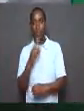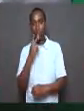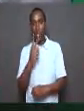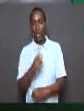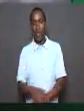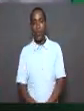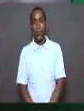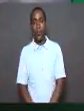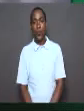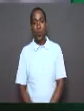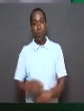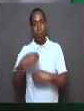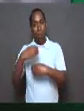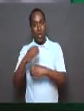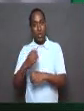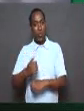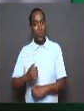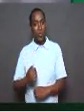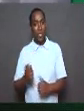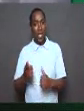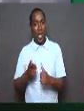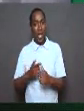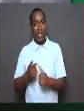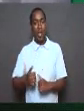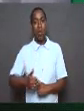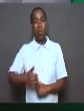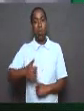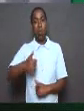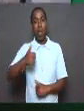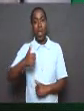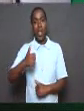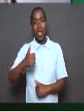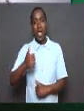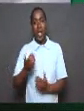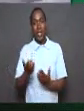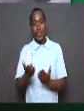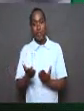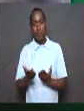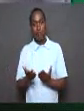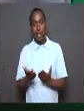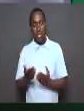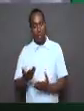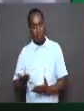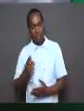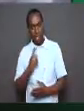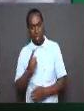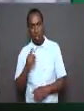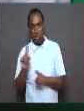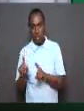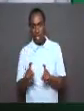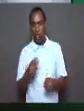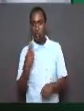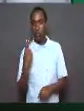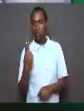The microscope is one of the most important tools scientists use